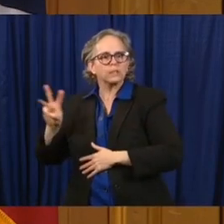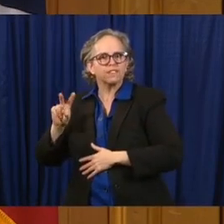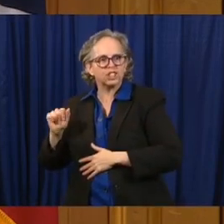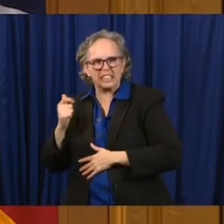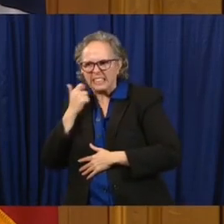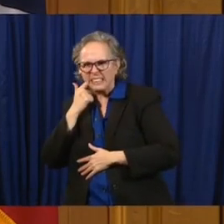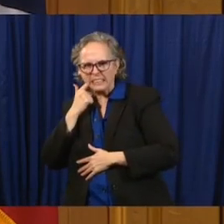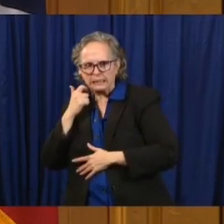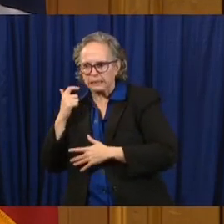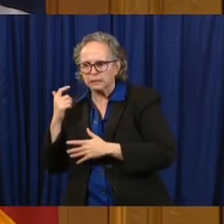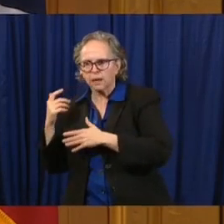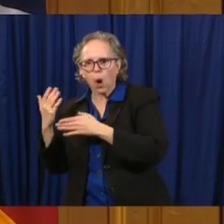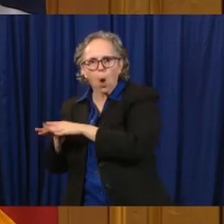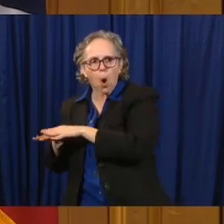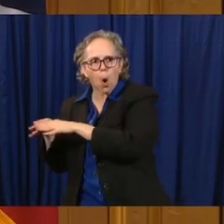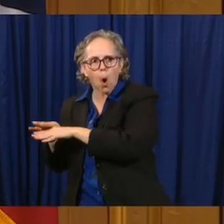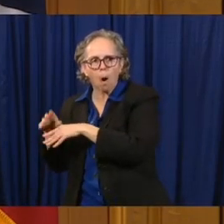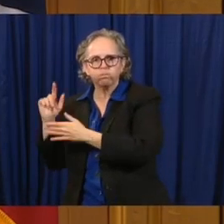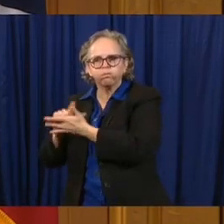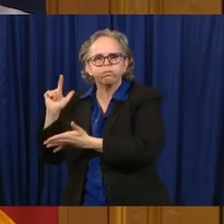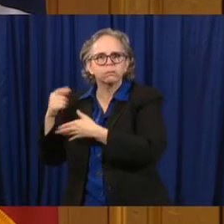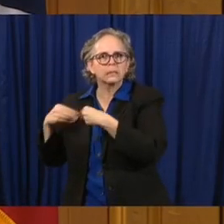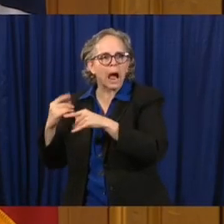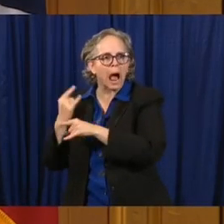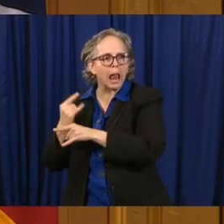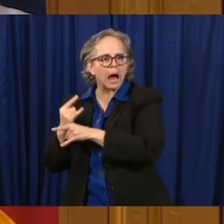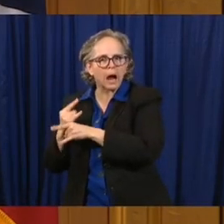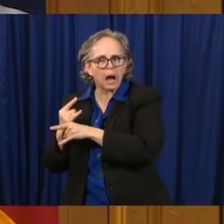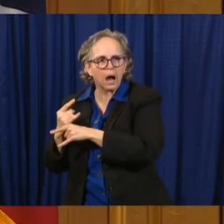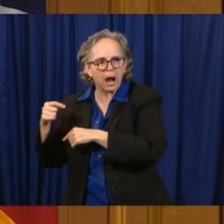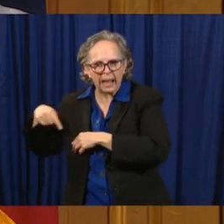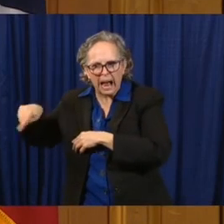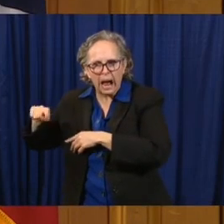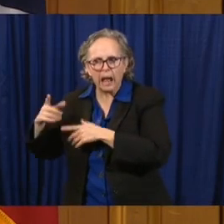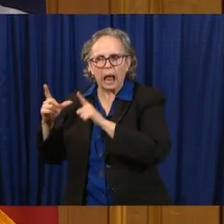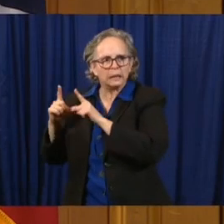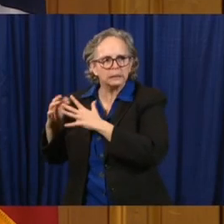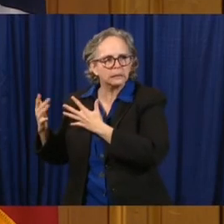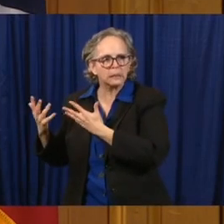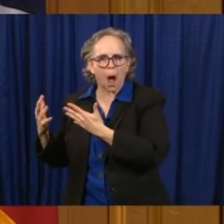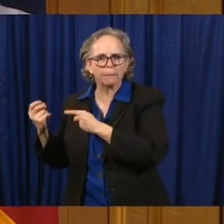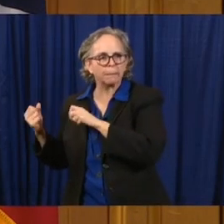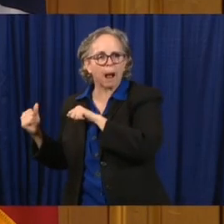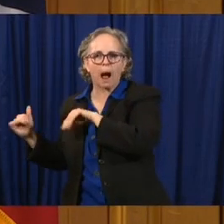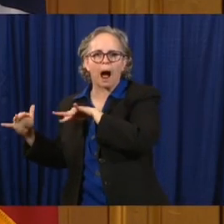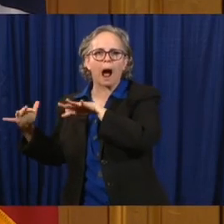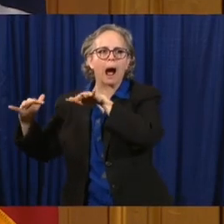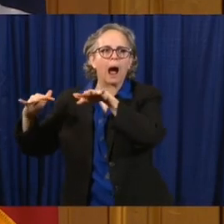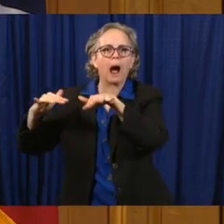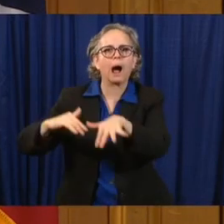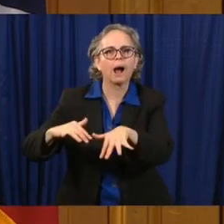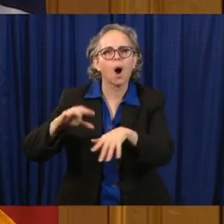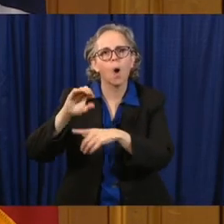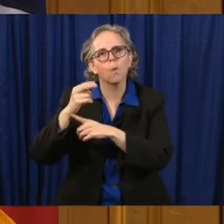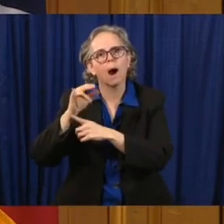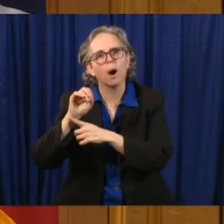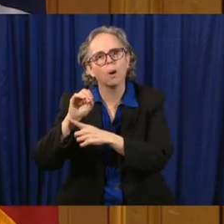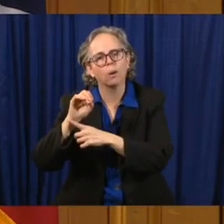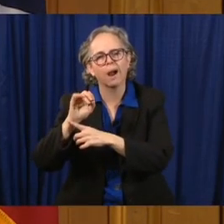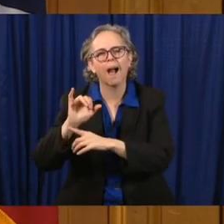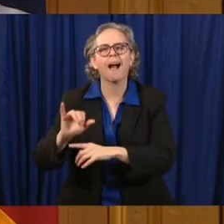not have a West Virginia license. This has pushed people into Ohio's border counties. So from this